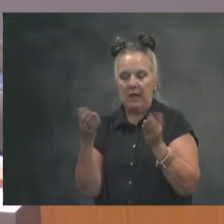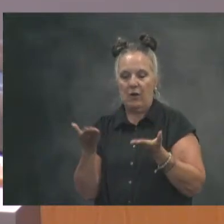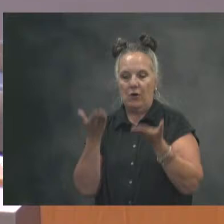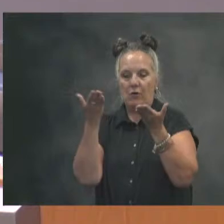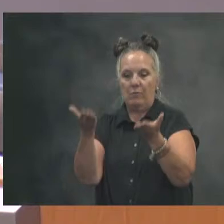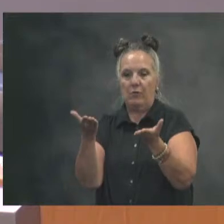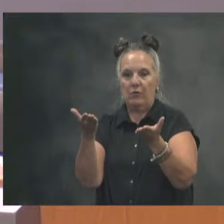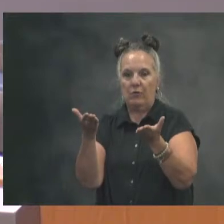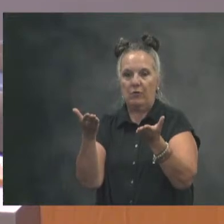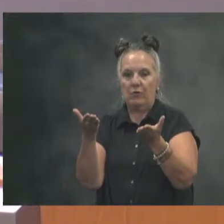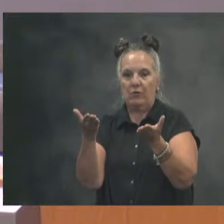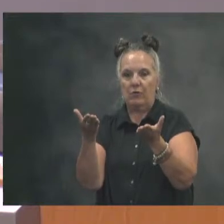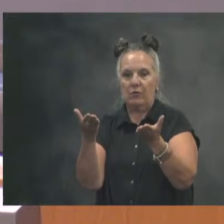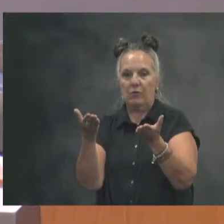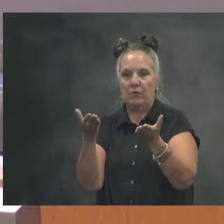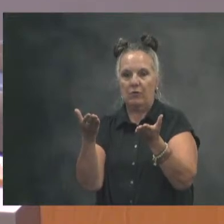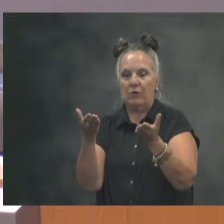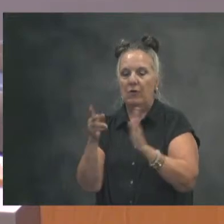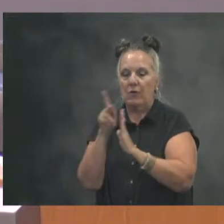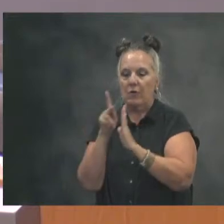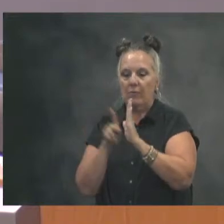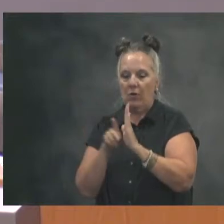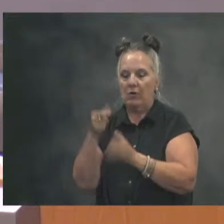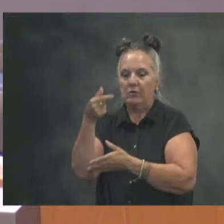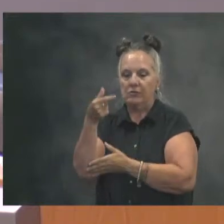proposed rescissions of policy